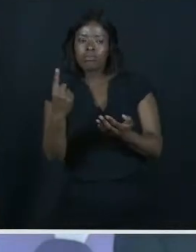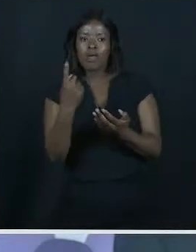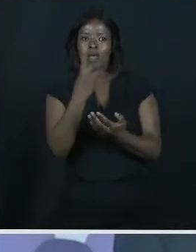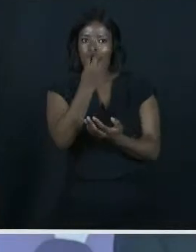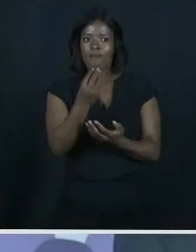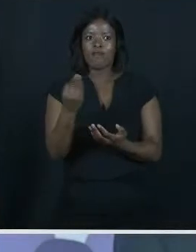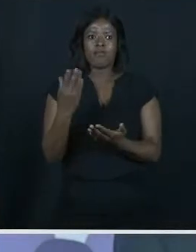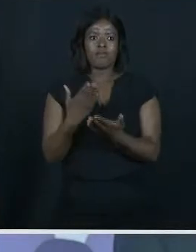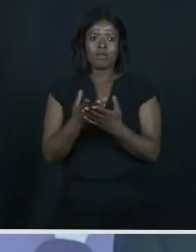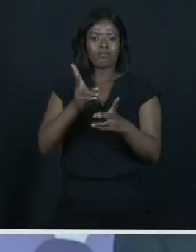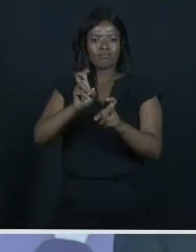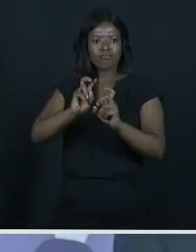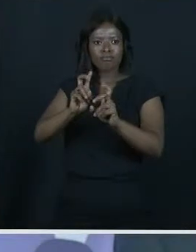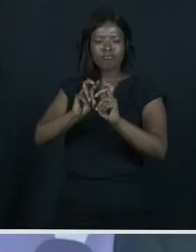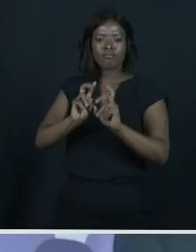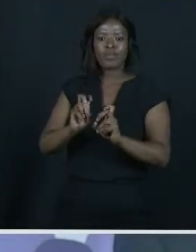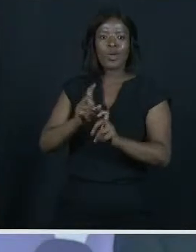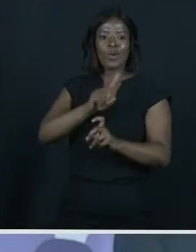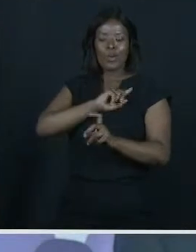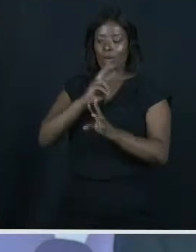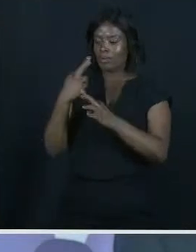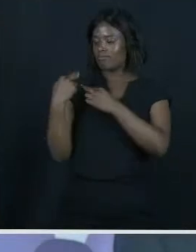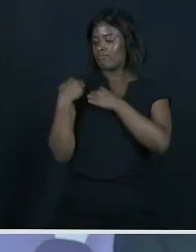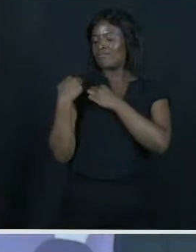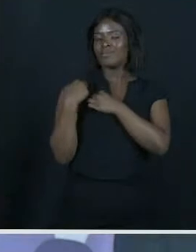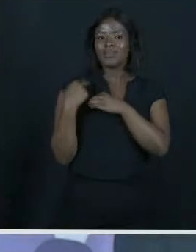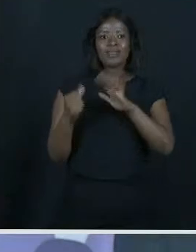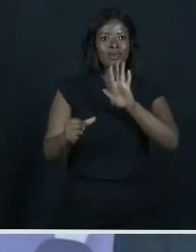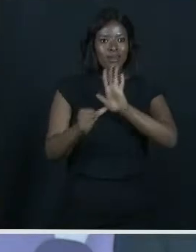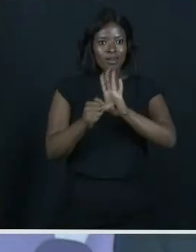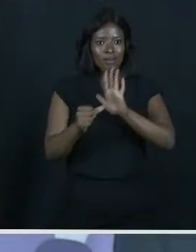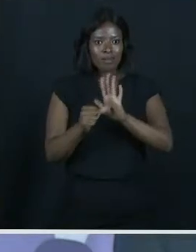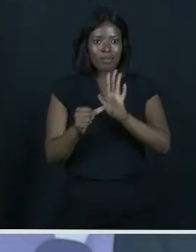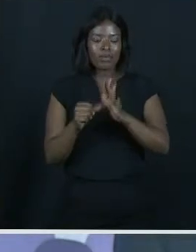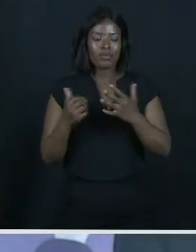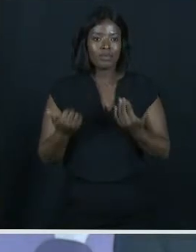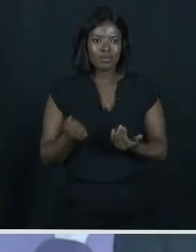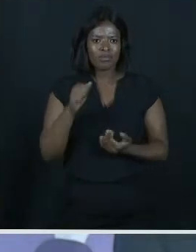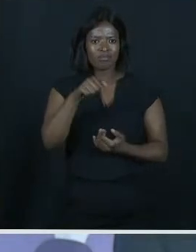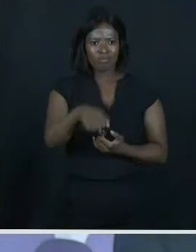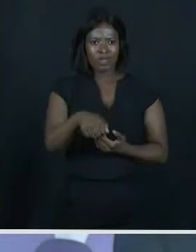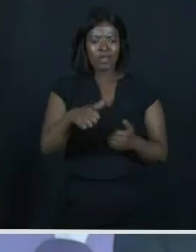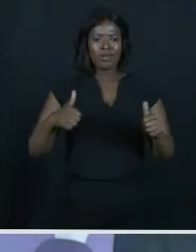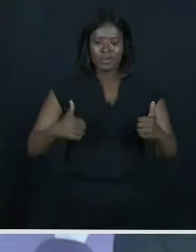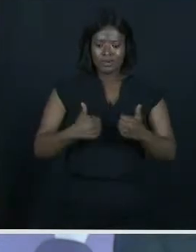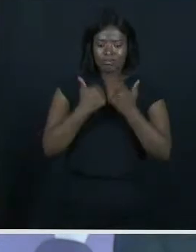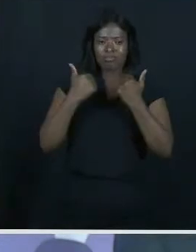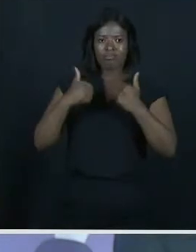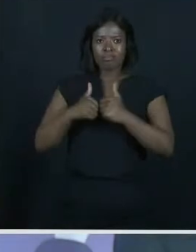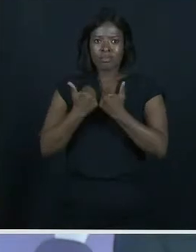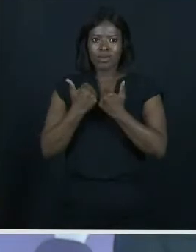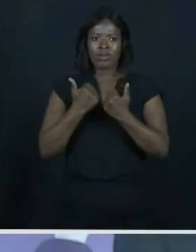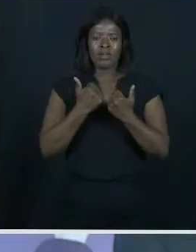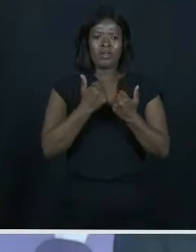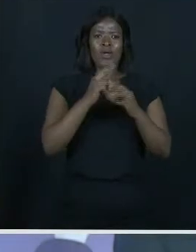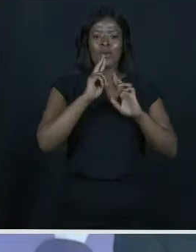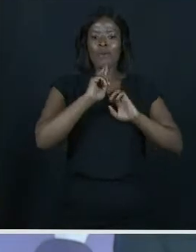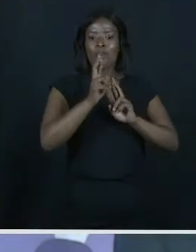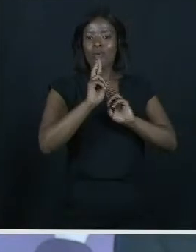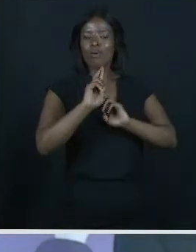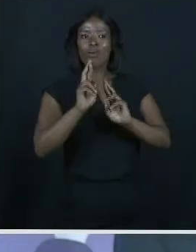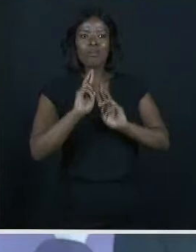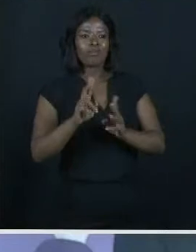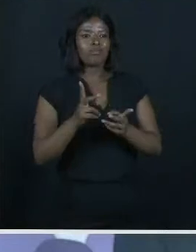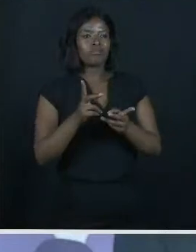improvement. Accountability is important. In challenging the multiple responses required,